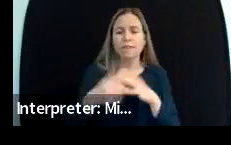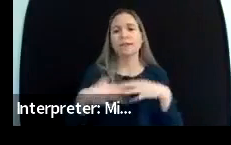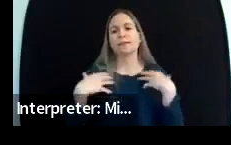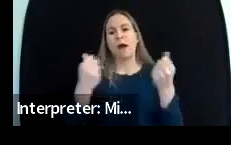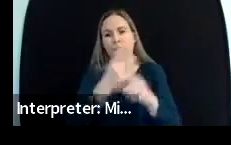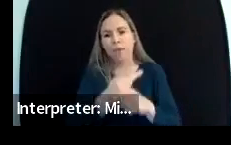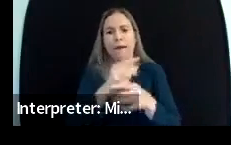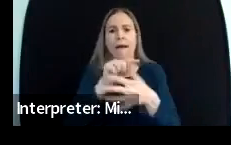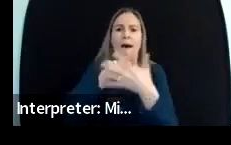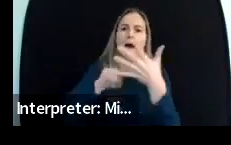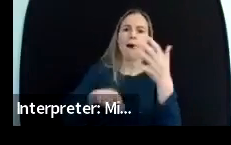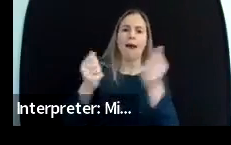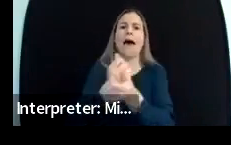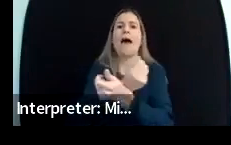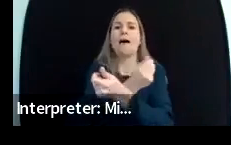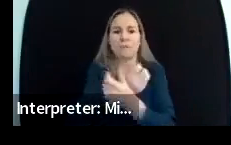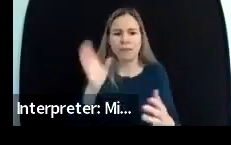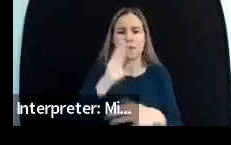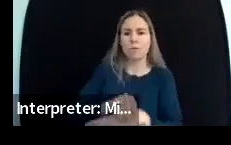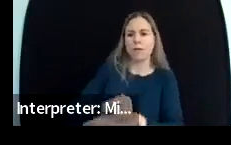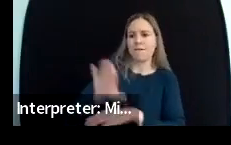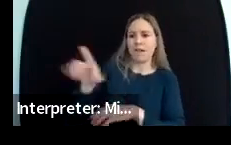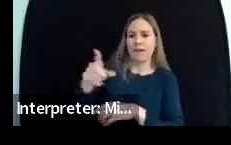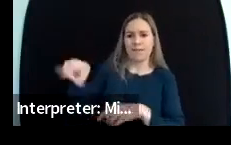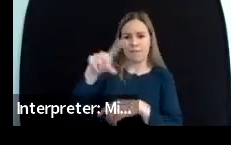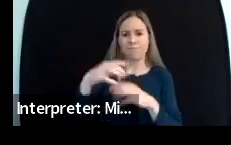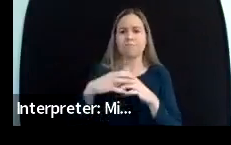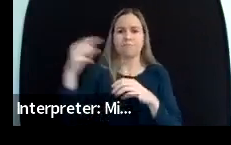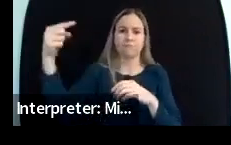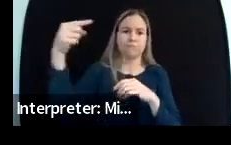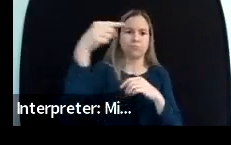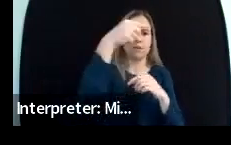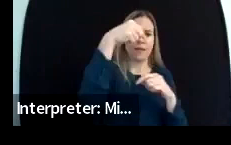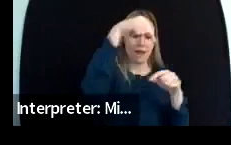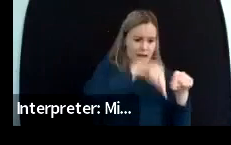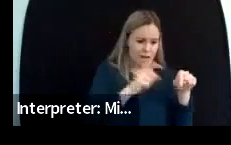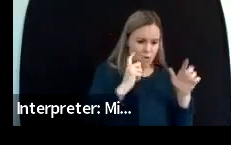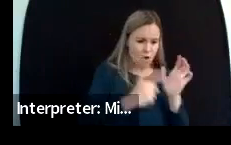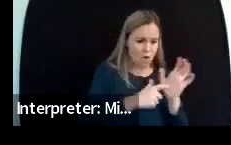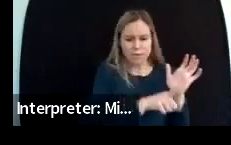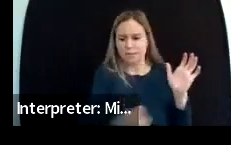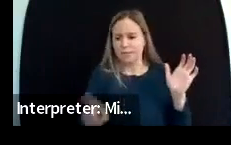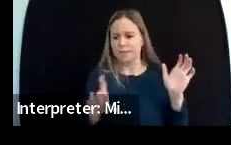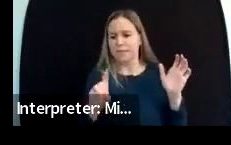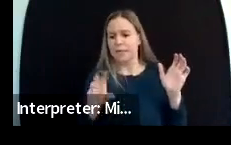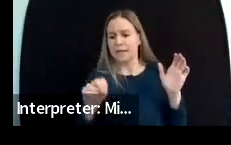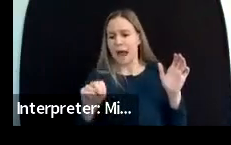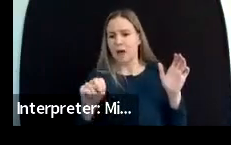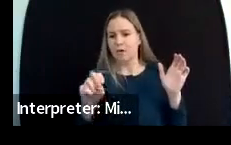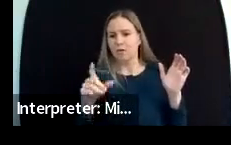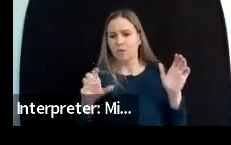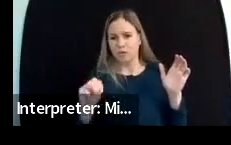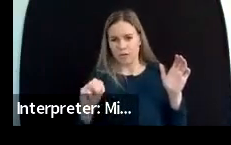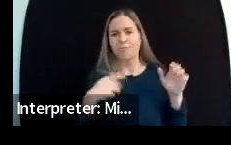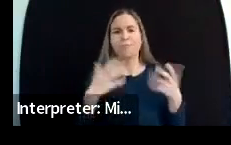And so all of those affect the things that we see coming in more downstream, like risk behaviors and disease and injury.